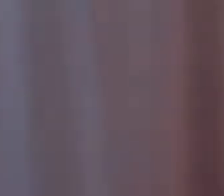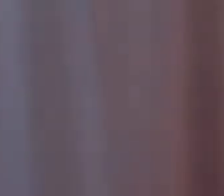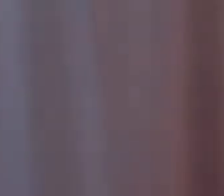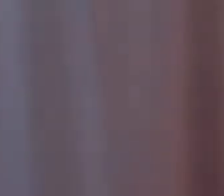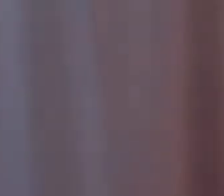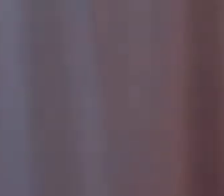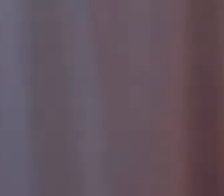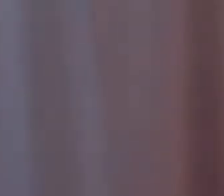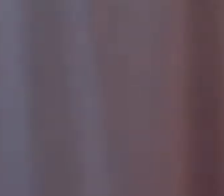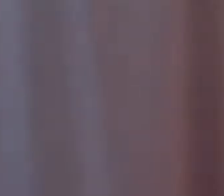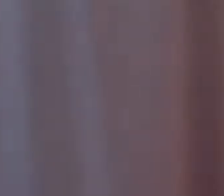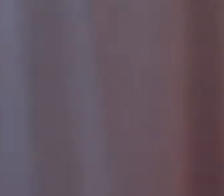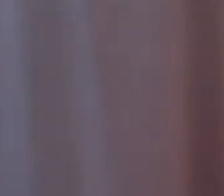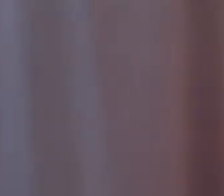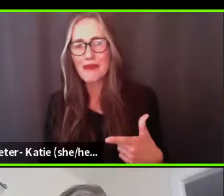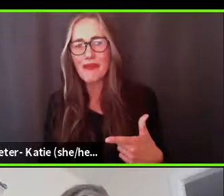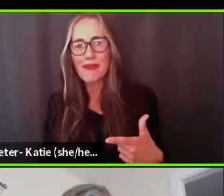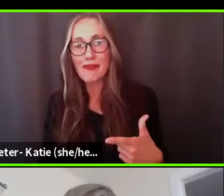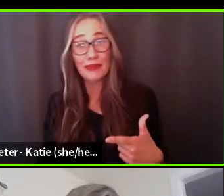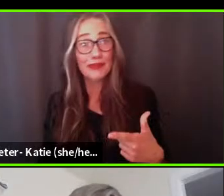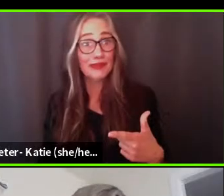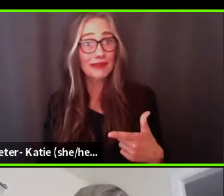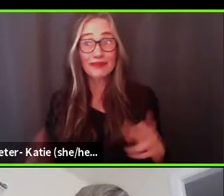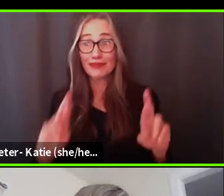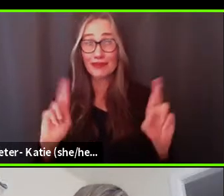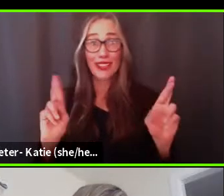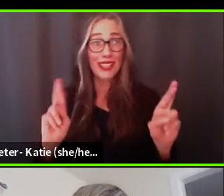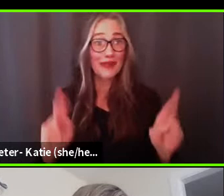all right i think we're we're ready